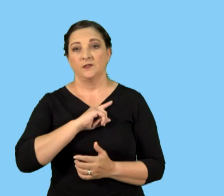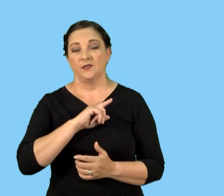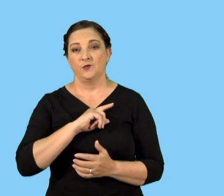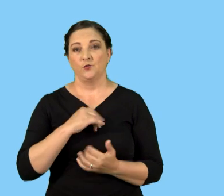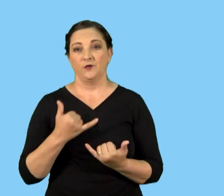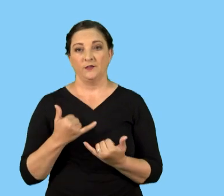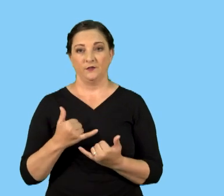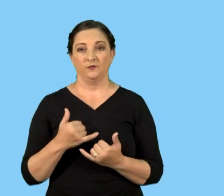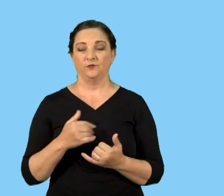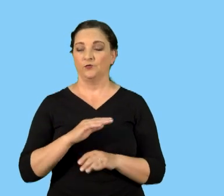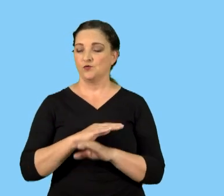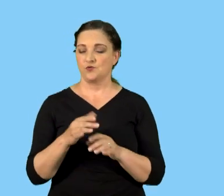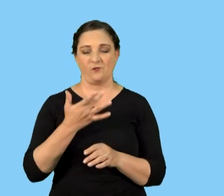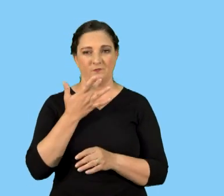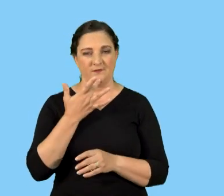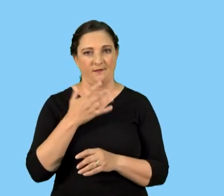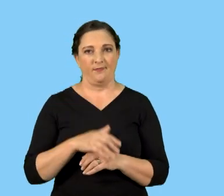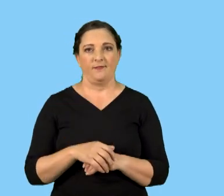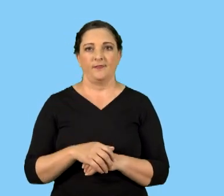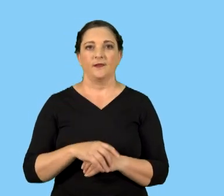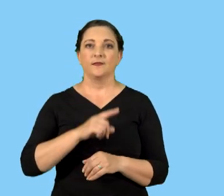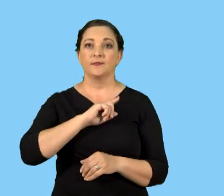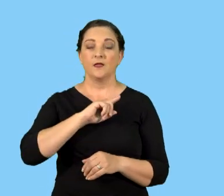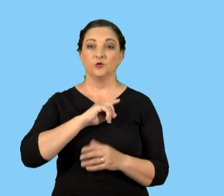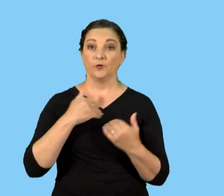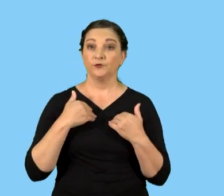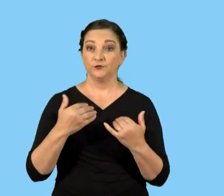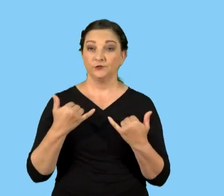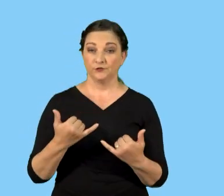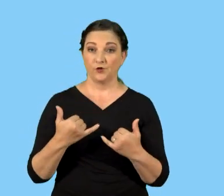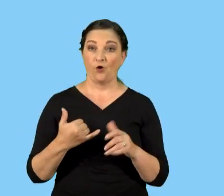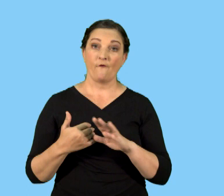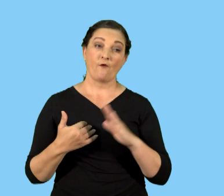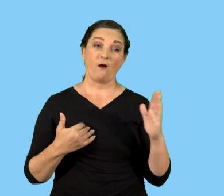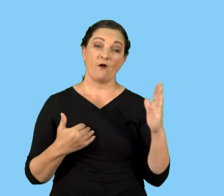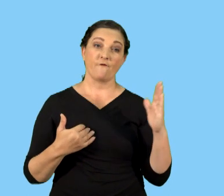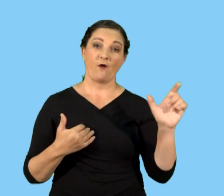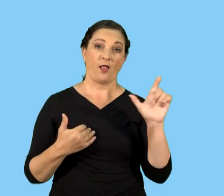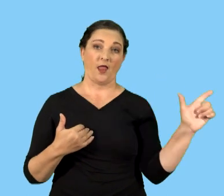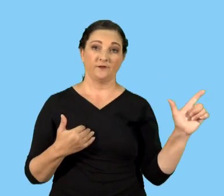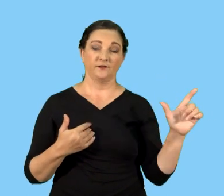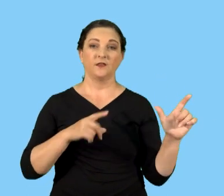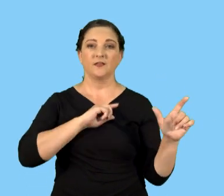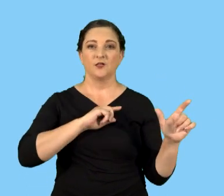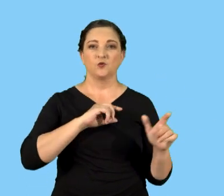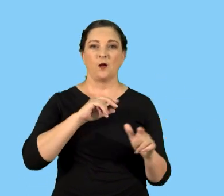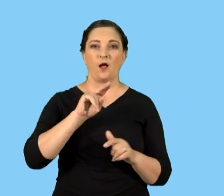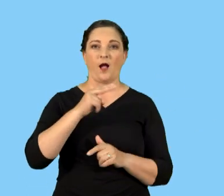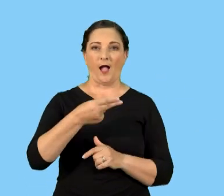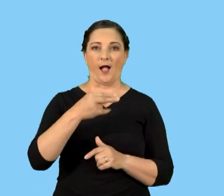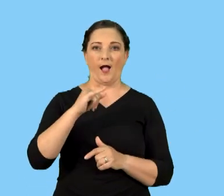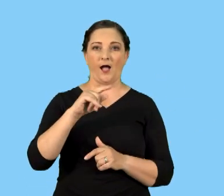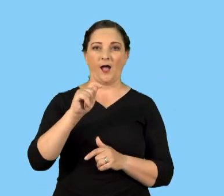making that compound they are nonmetals. So we'll start naming by the substance that is on the far left. In this case, it's going to